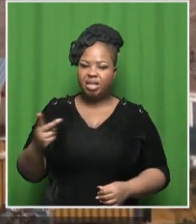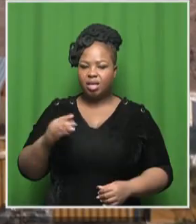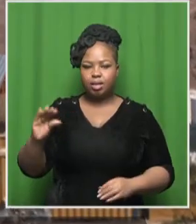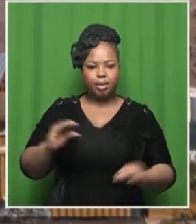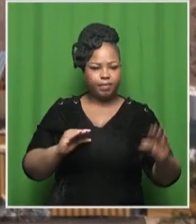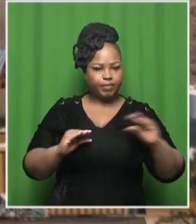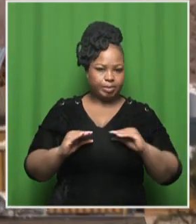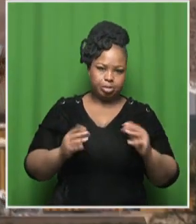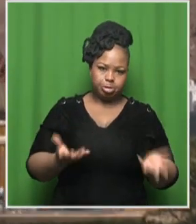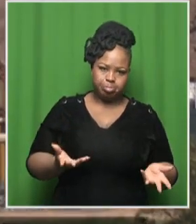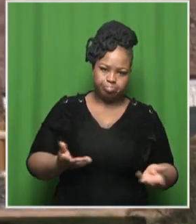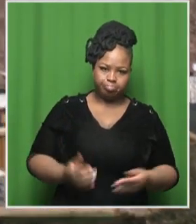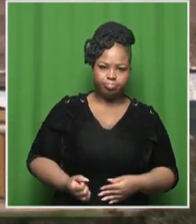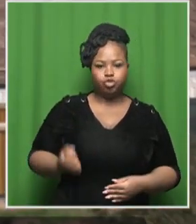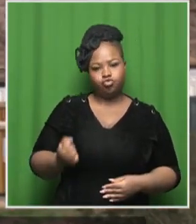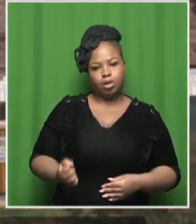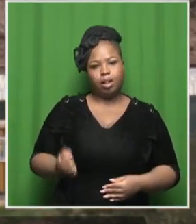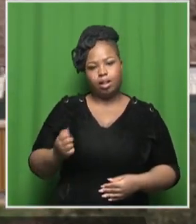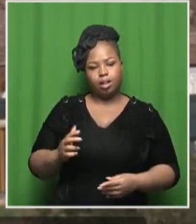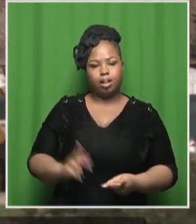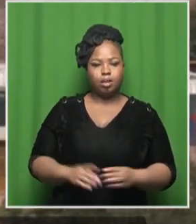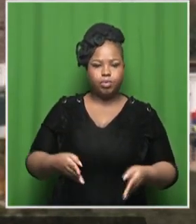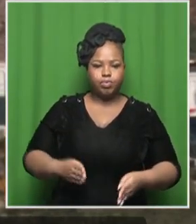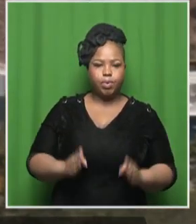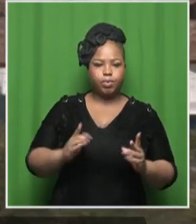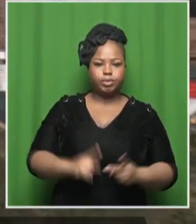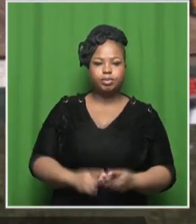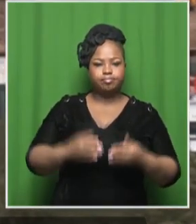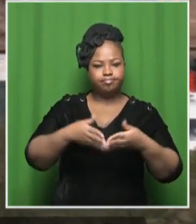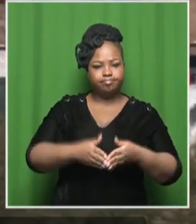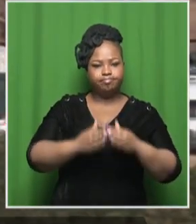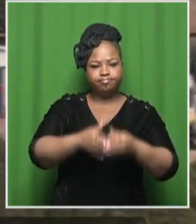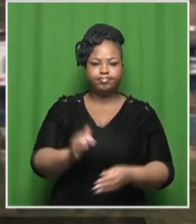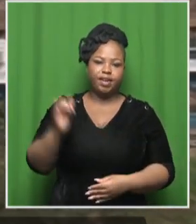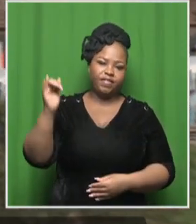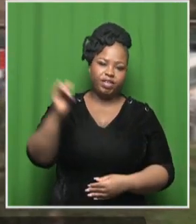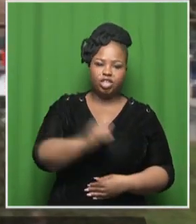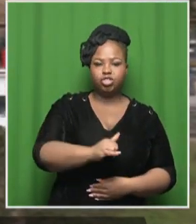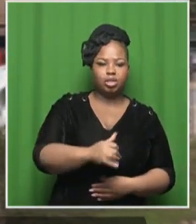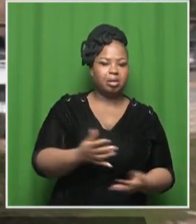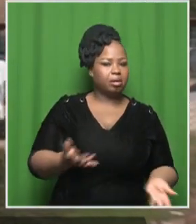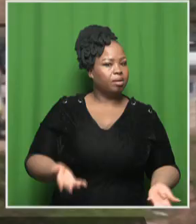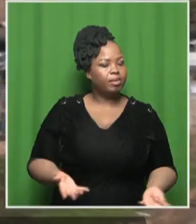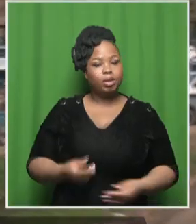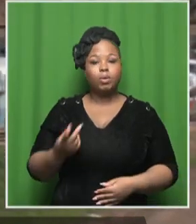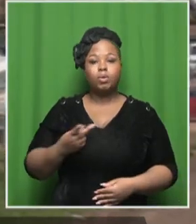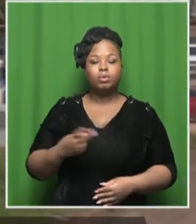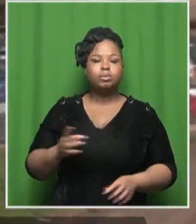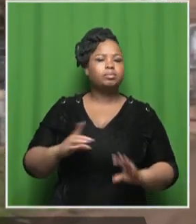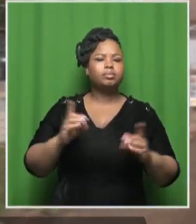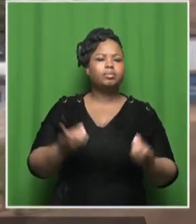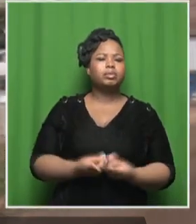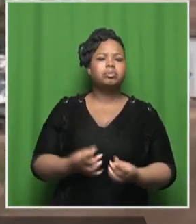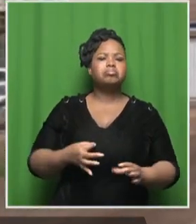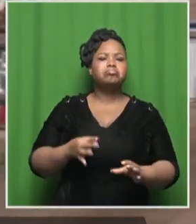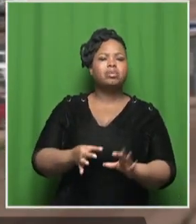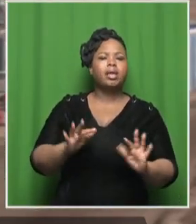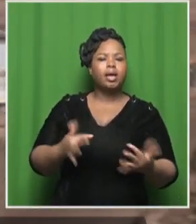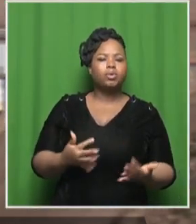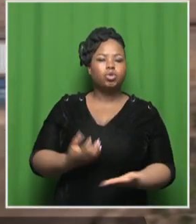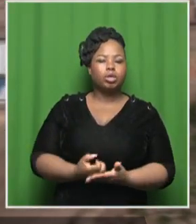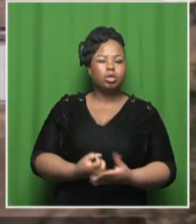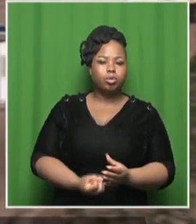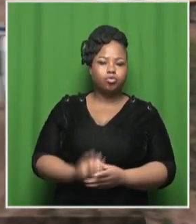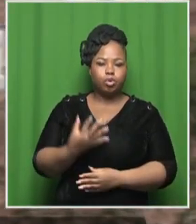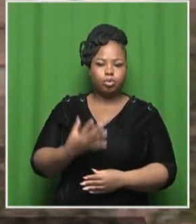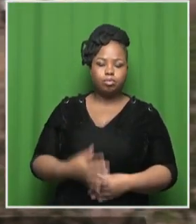investments, Sakina, in rail, in roads, maritime, aviation, and also the department's contribution to economic